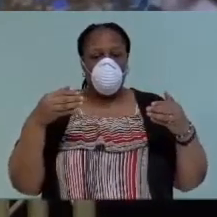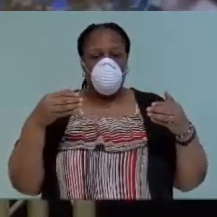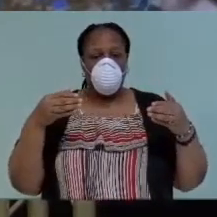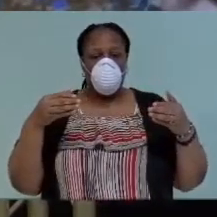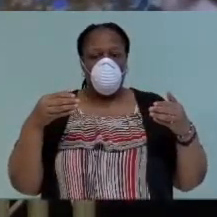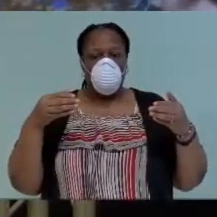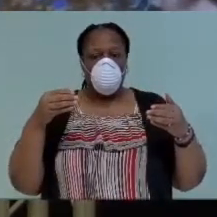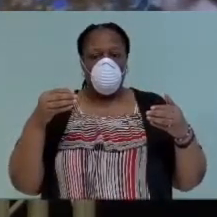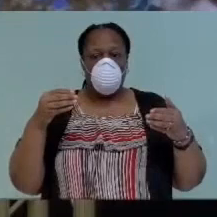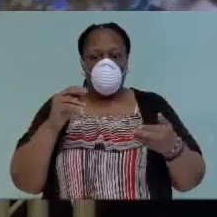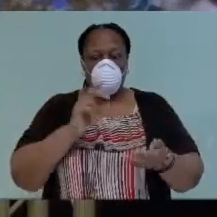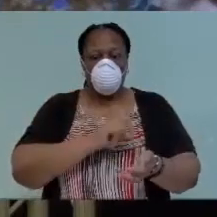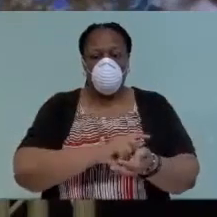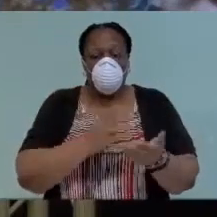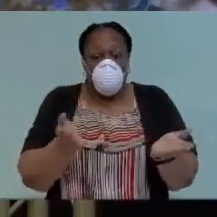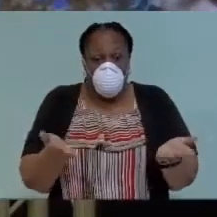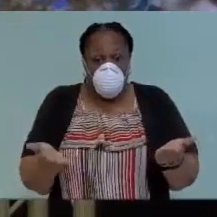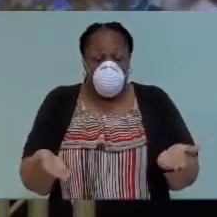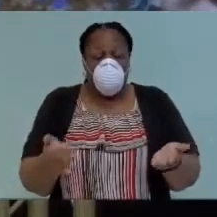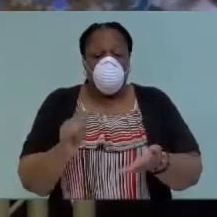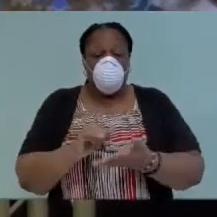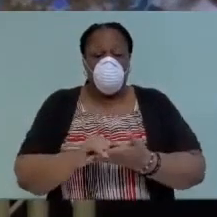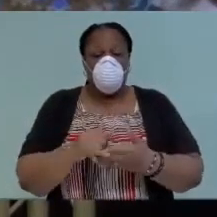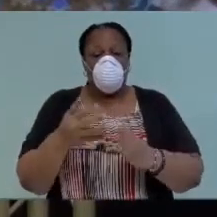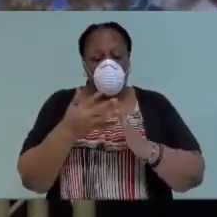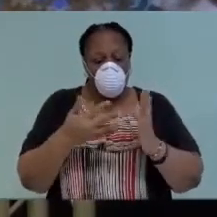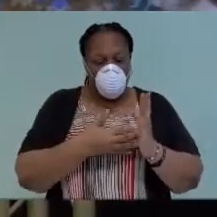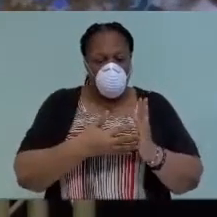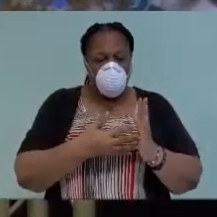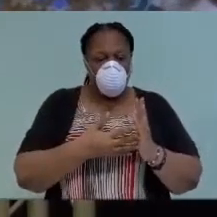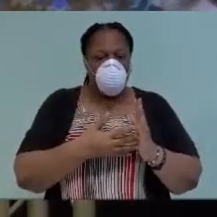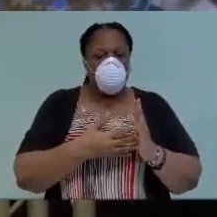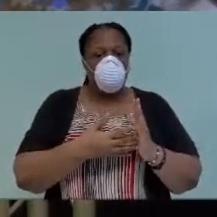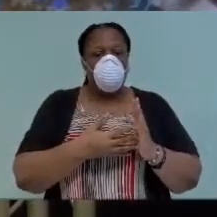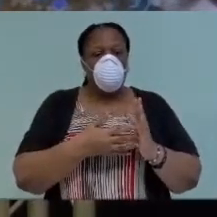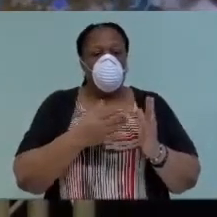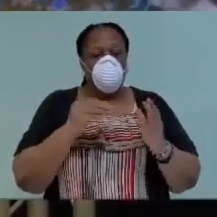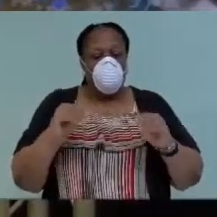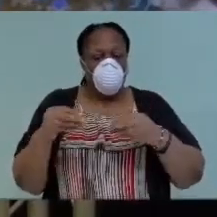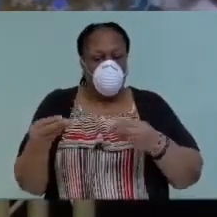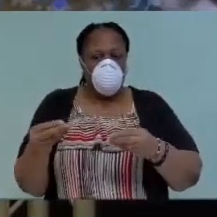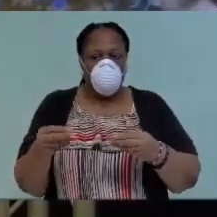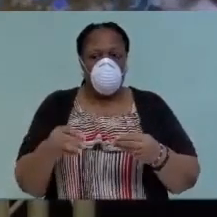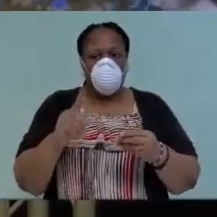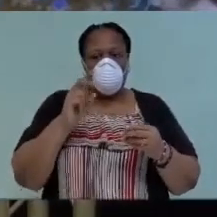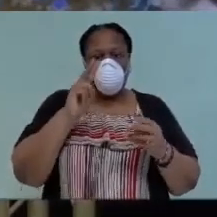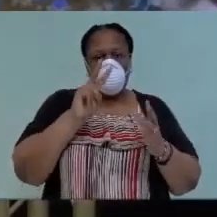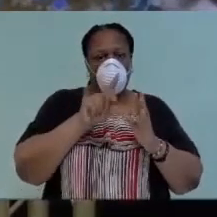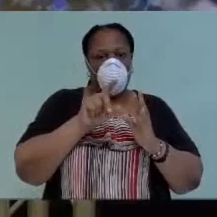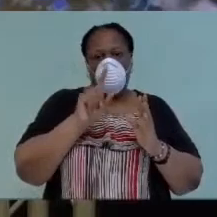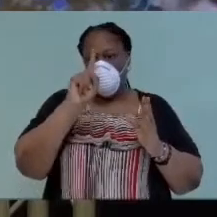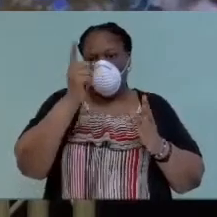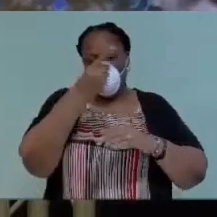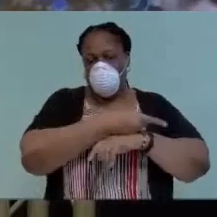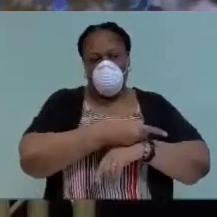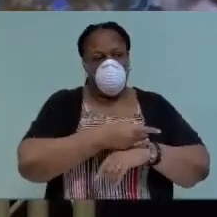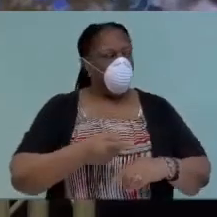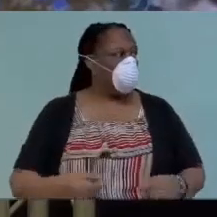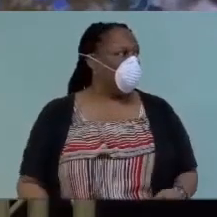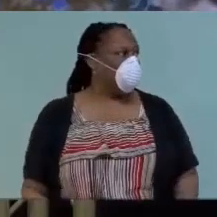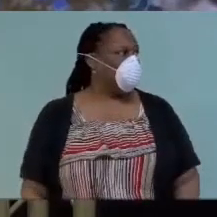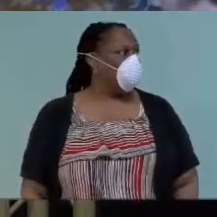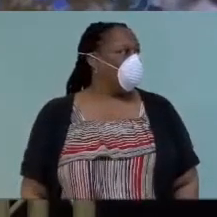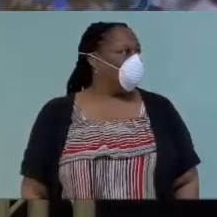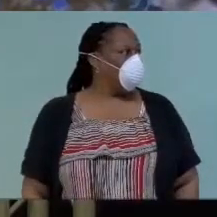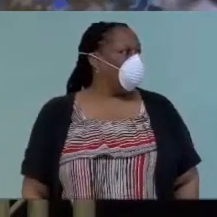virus. Out of an abundance of caution and to ensure standardization with CAFA, 2 samples were taken